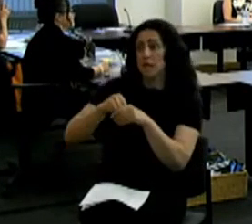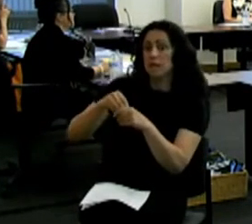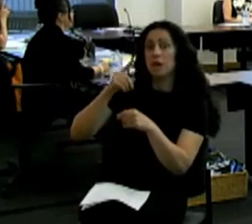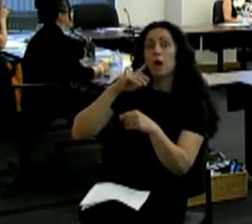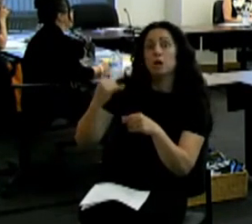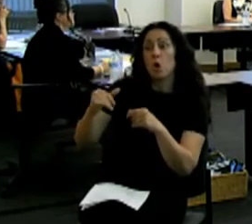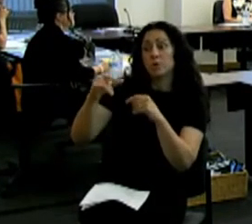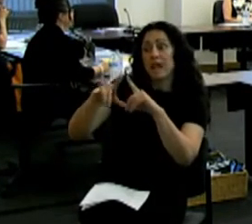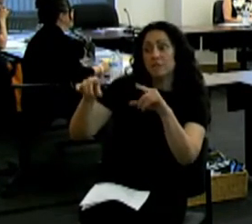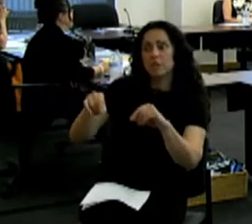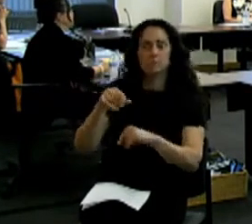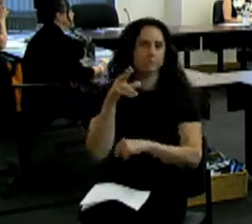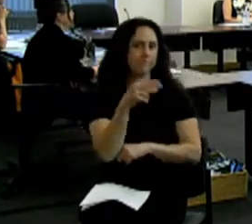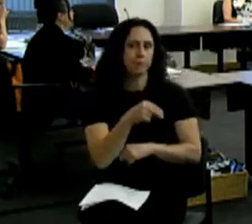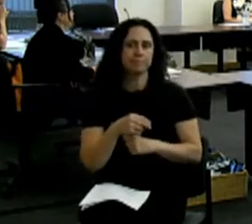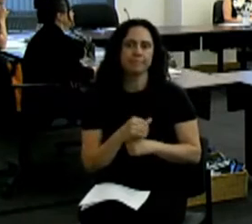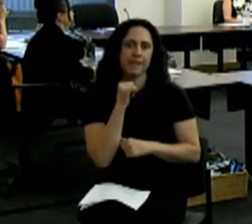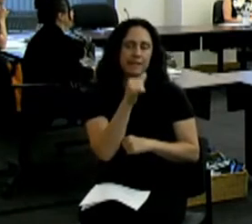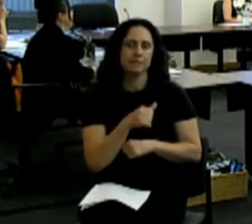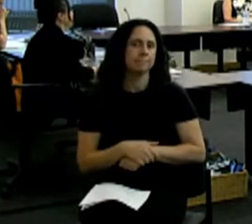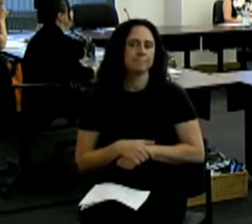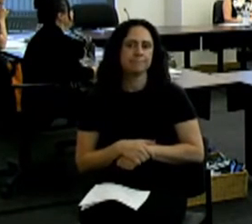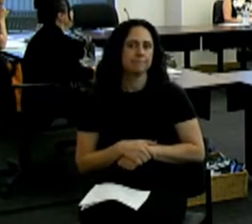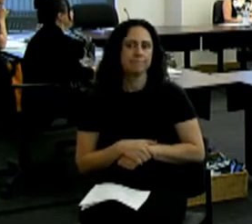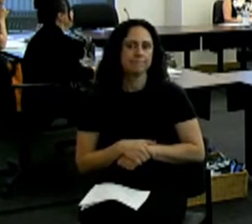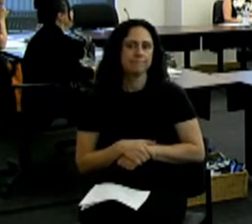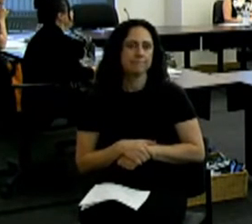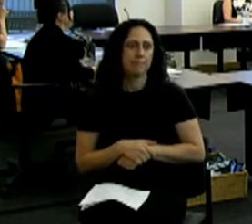envelope? Mhm. I did. Did you?